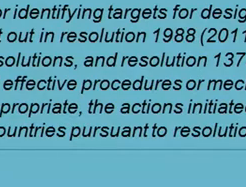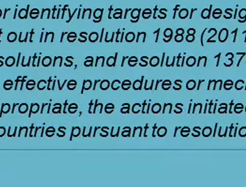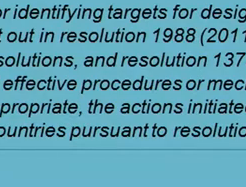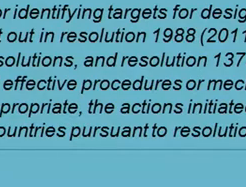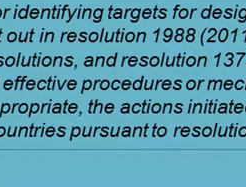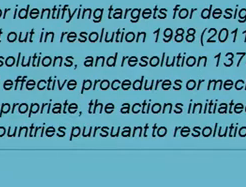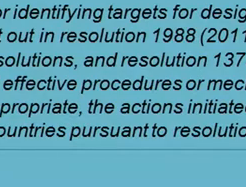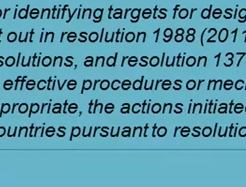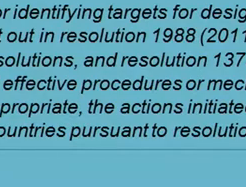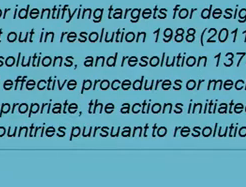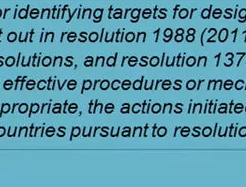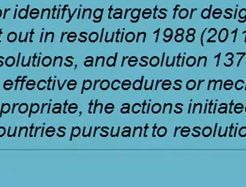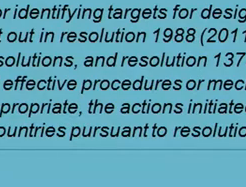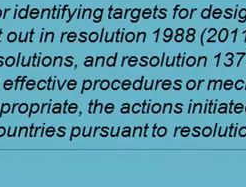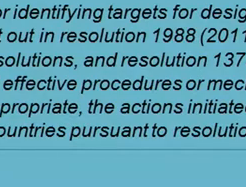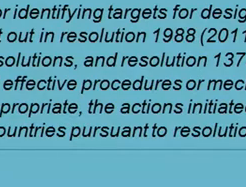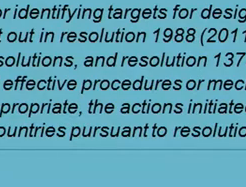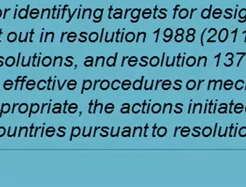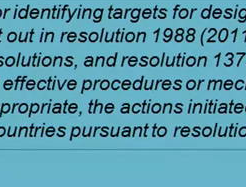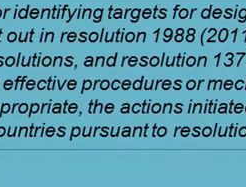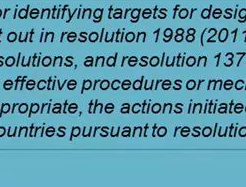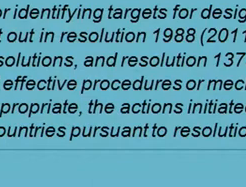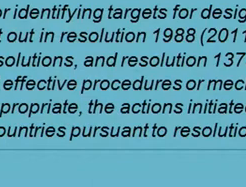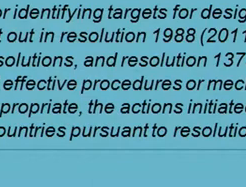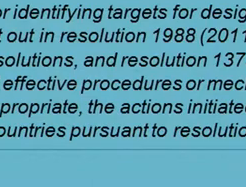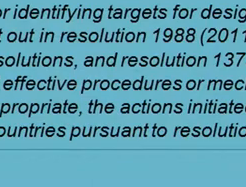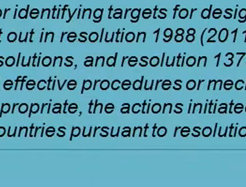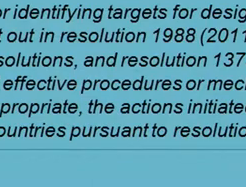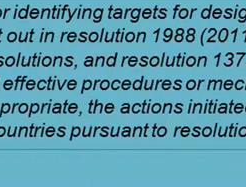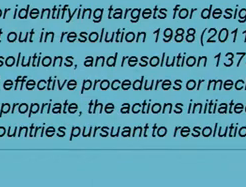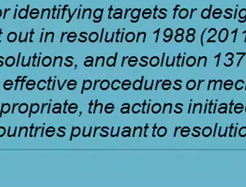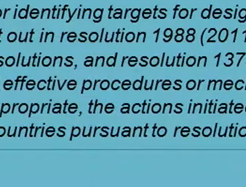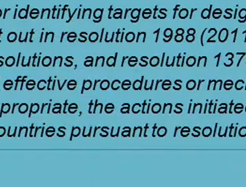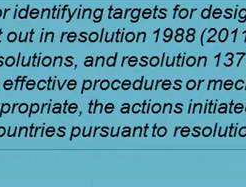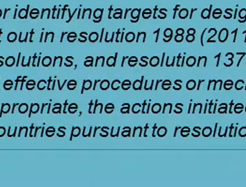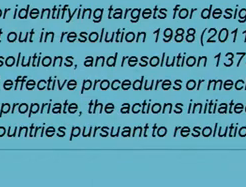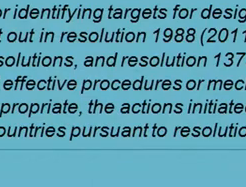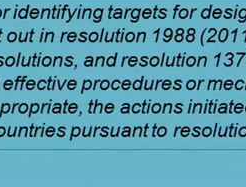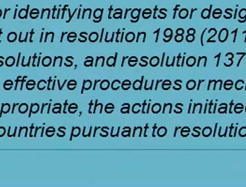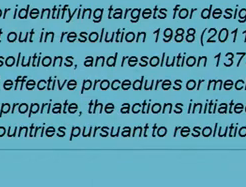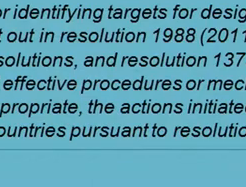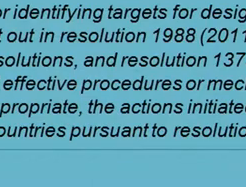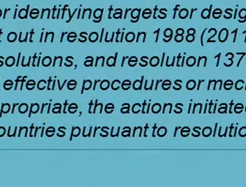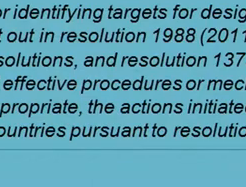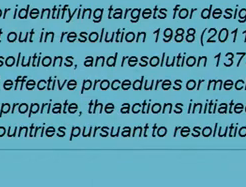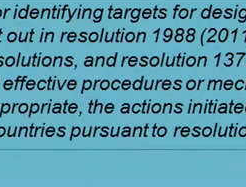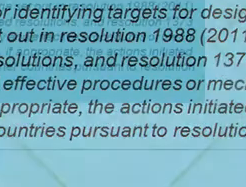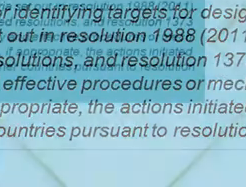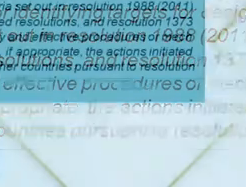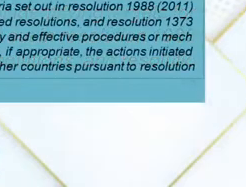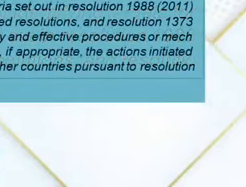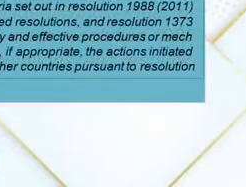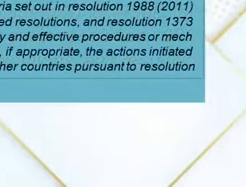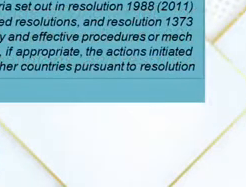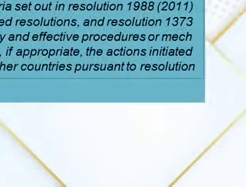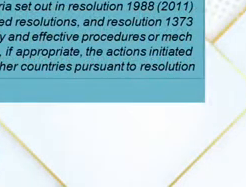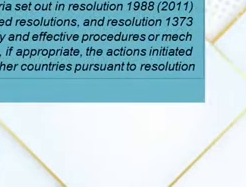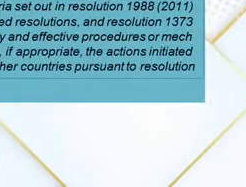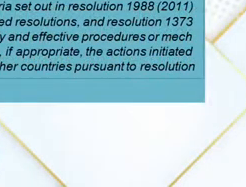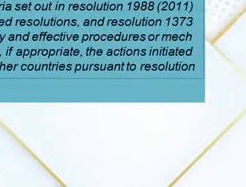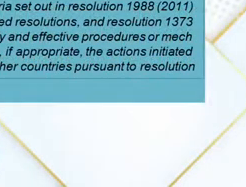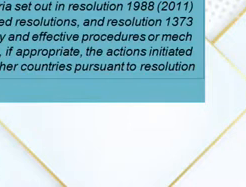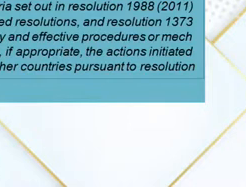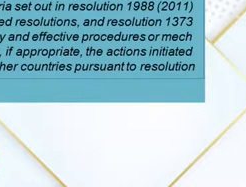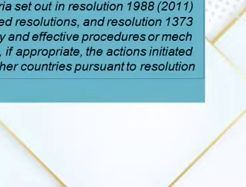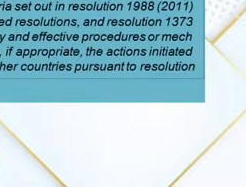of terrorism as provided for under that anti-terrorism law. It is also a means for an indiscriminate approach, which